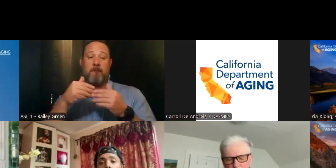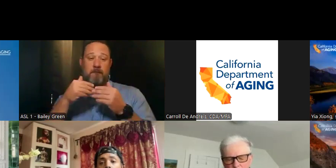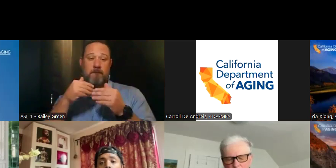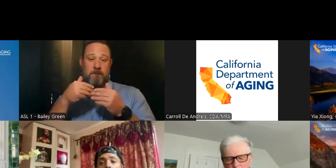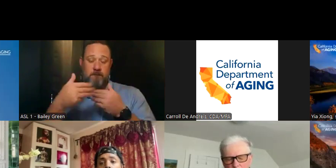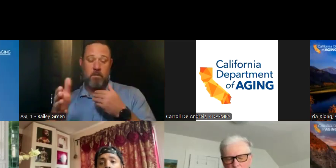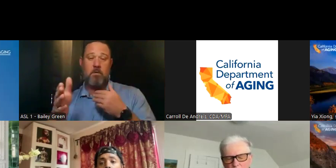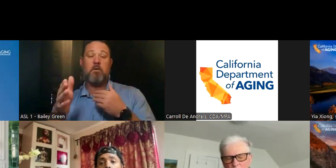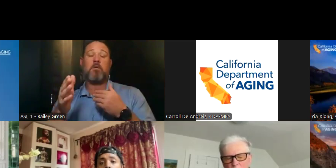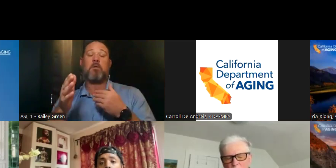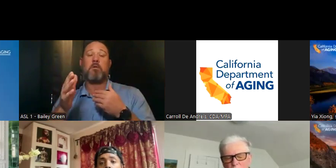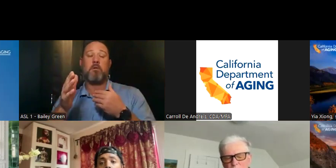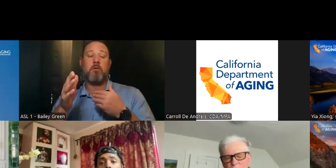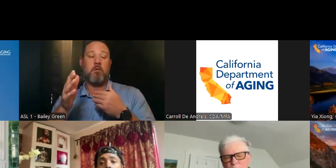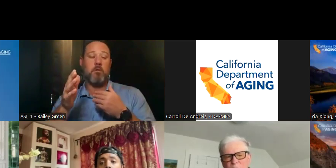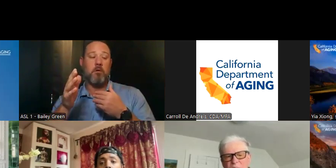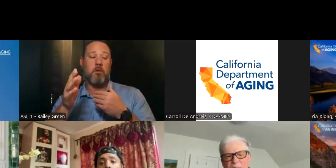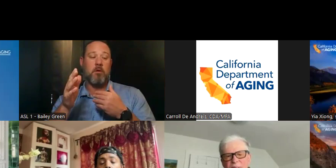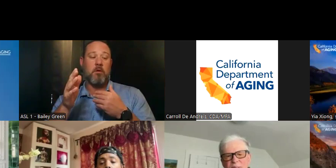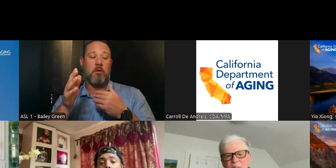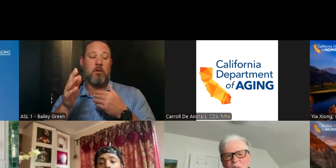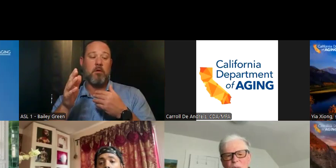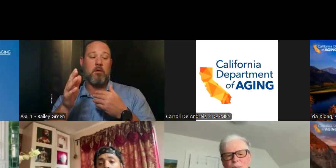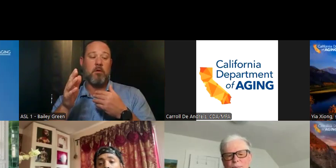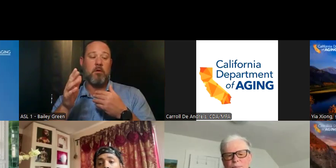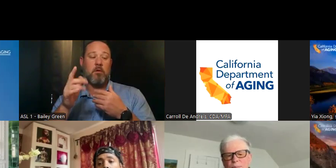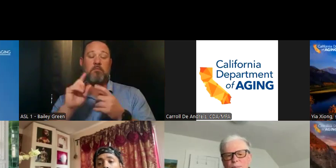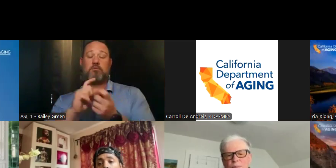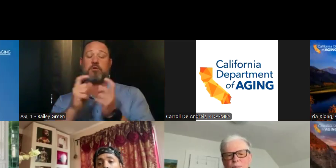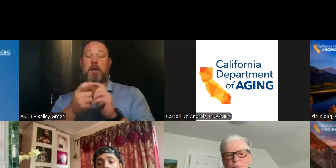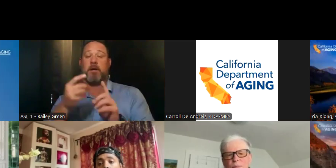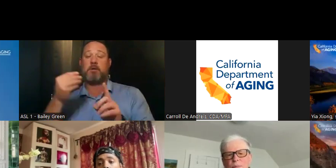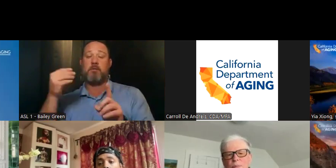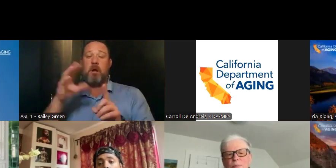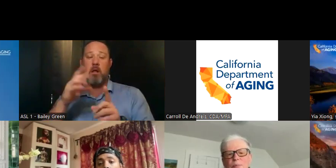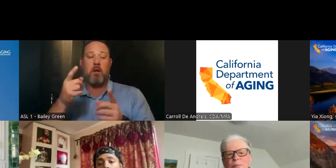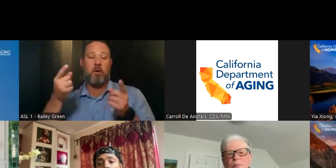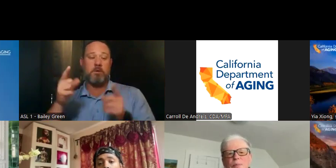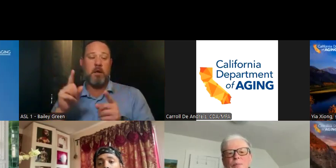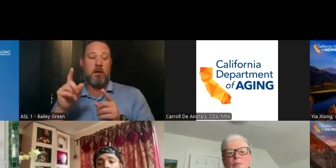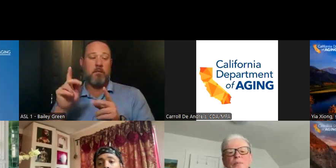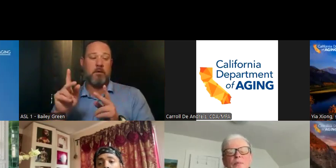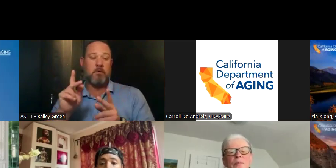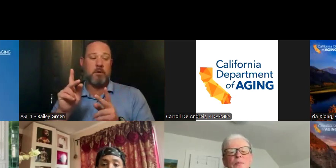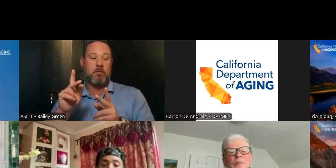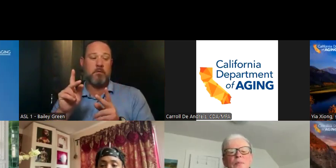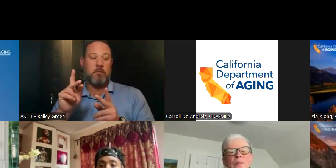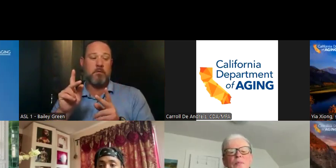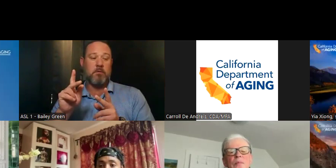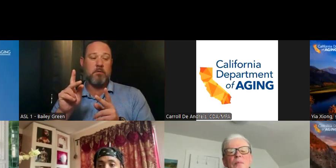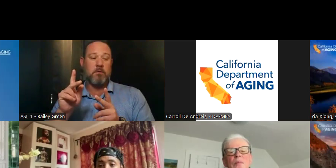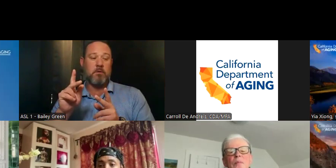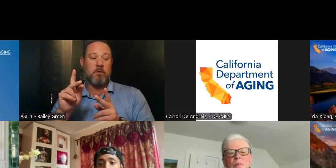discussing this, that we turn the spotlight on what's happening to people on the ground level.